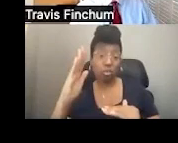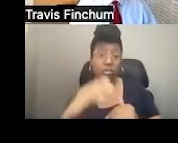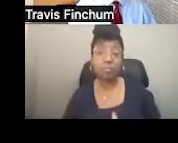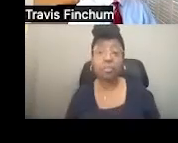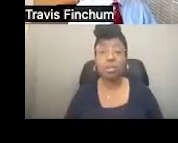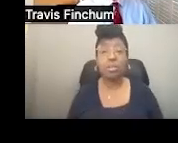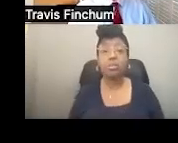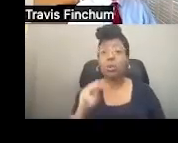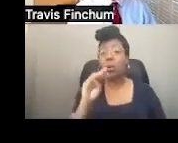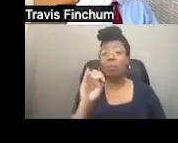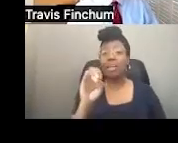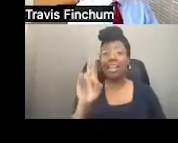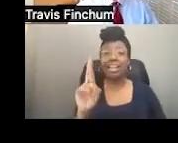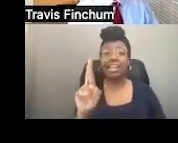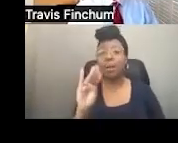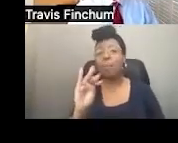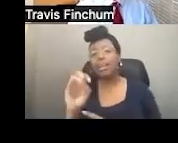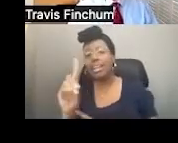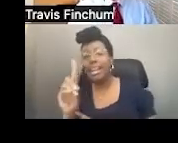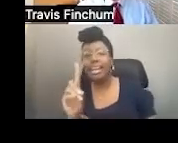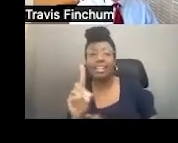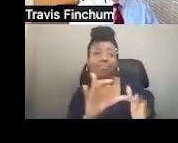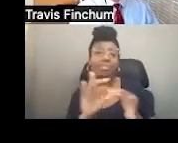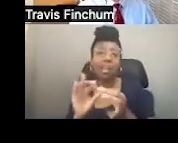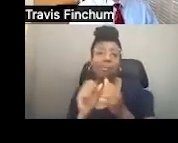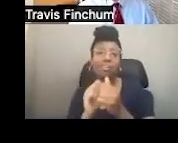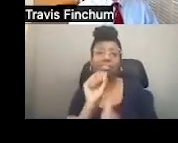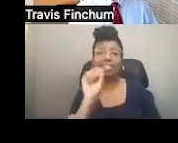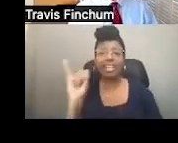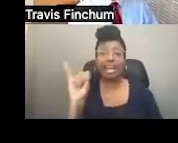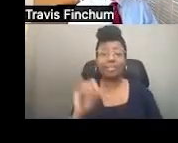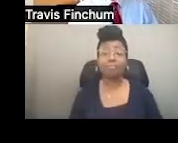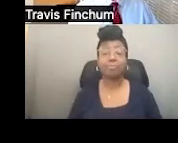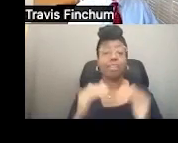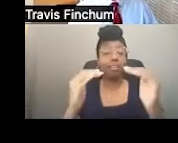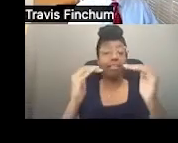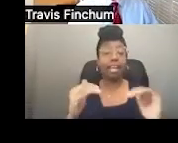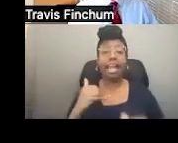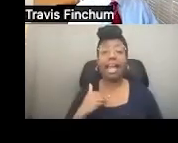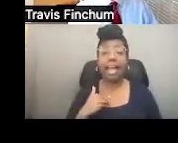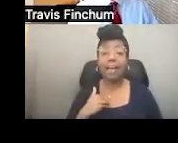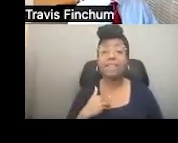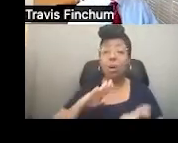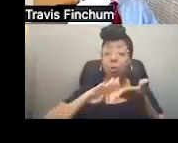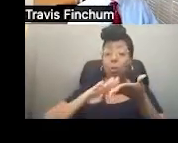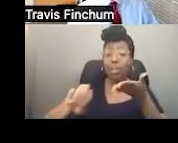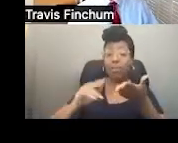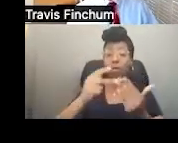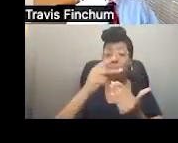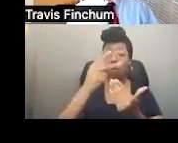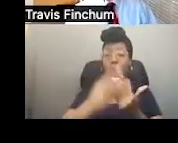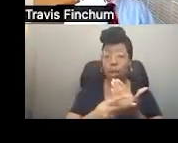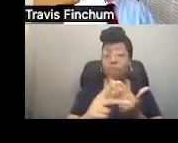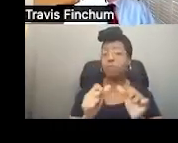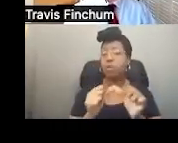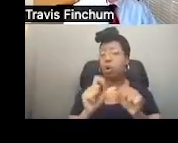is tied with SSI. There's also the Medicaid waiver programs, and there's Medicaid programs that provide for long-term